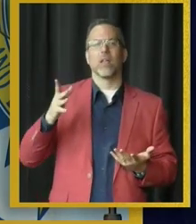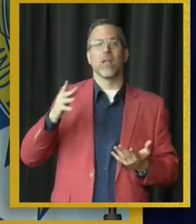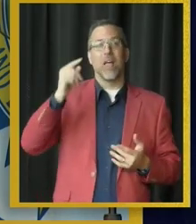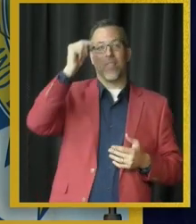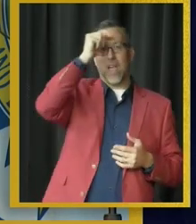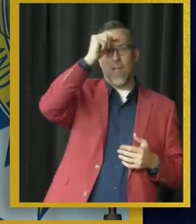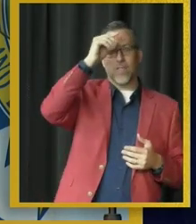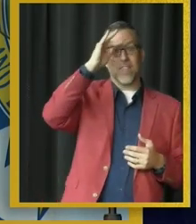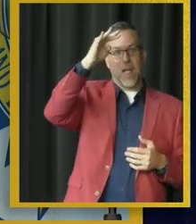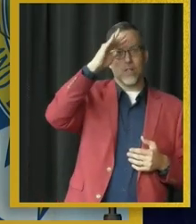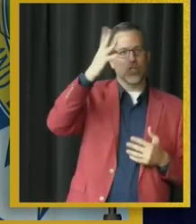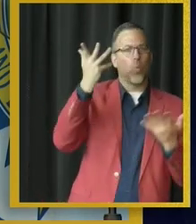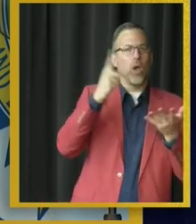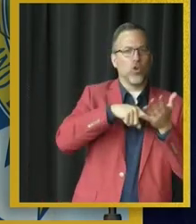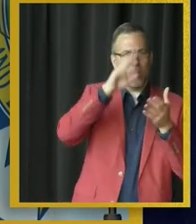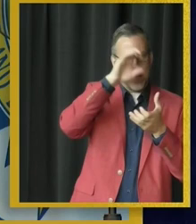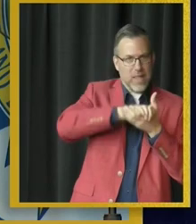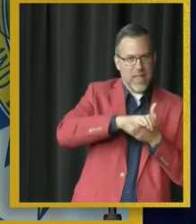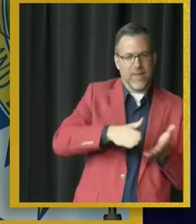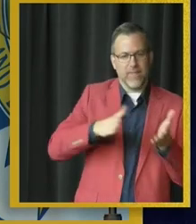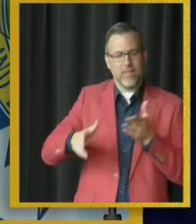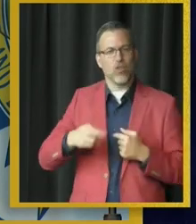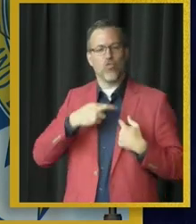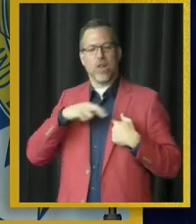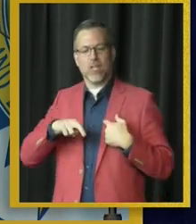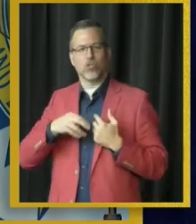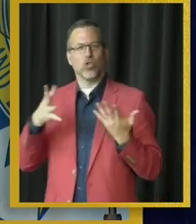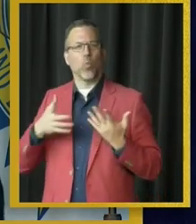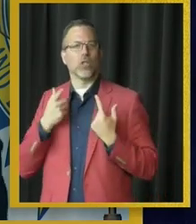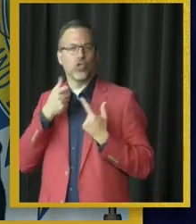what you believe, and religion is what you do.